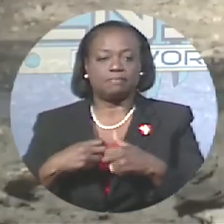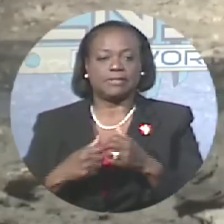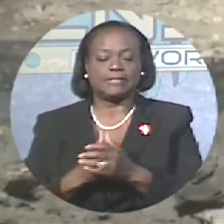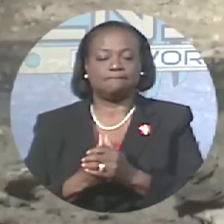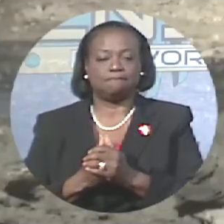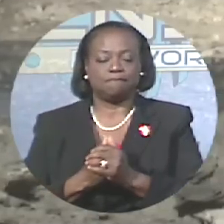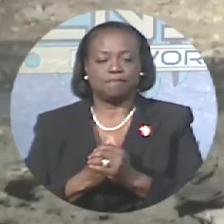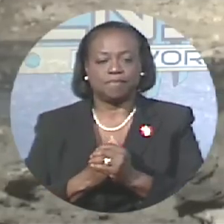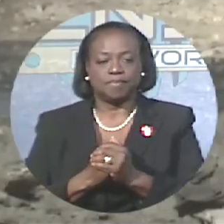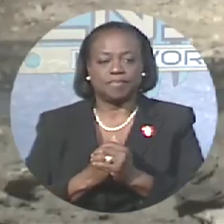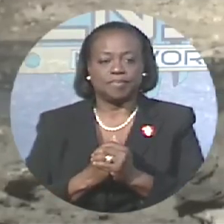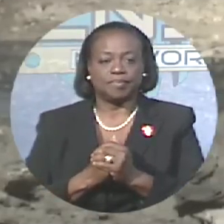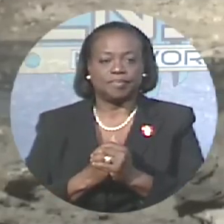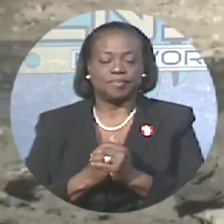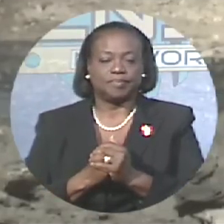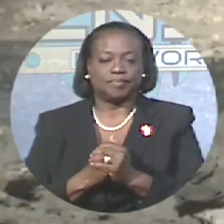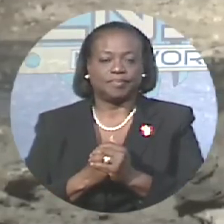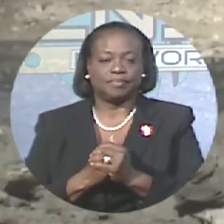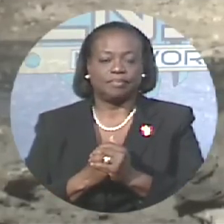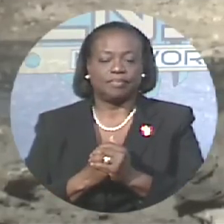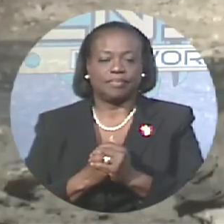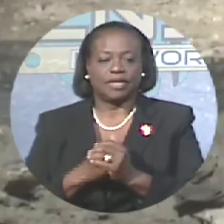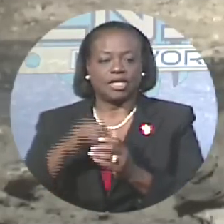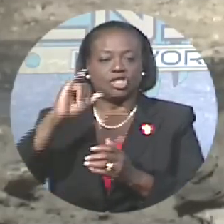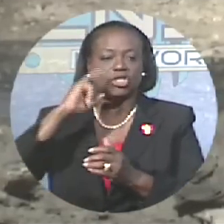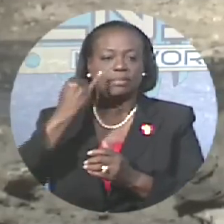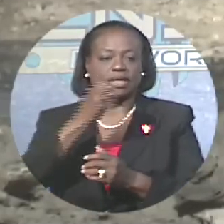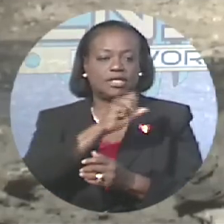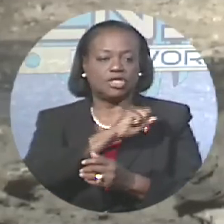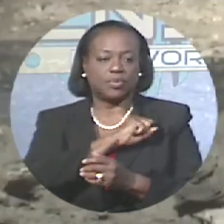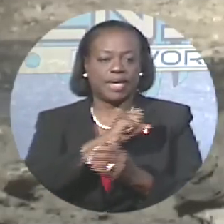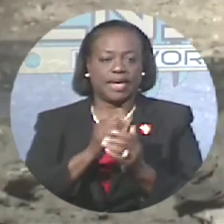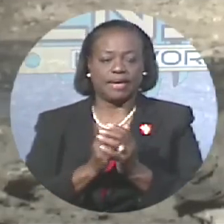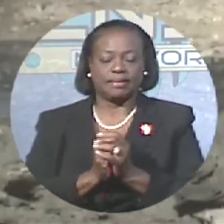way in reducing these constant fires. Jiminy DeSwain, ZNS Network News.